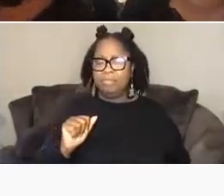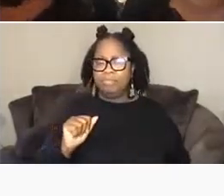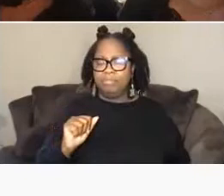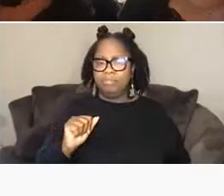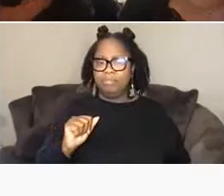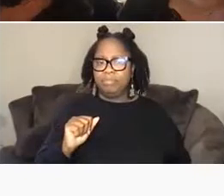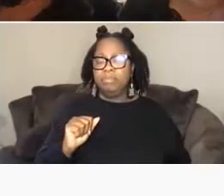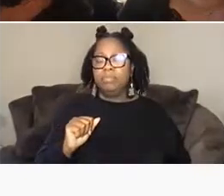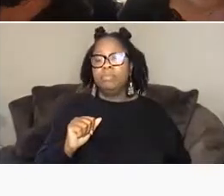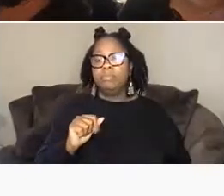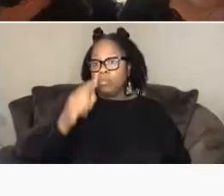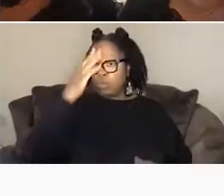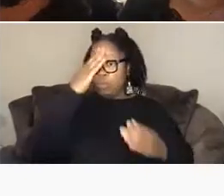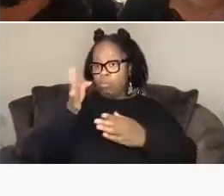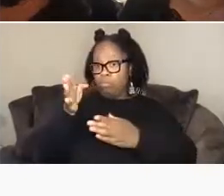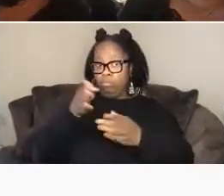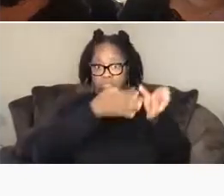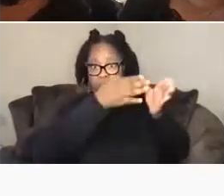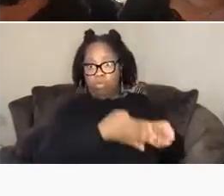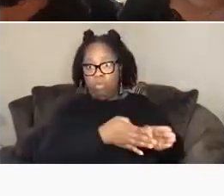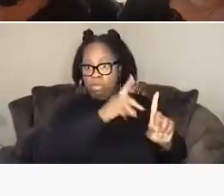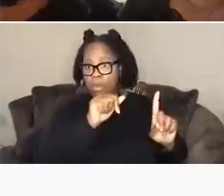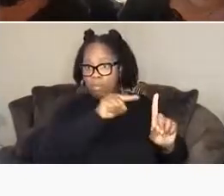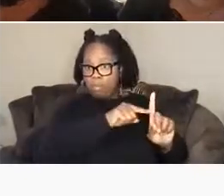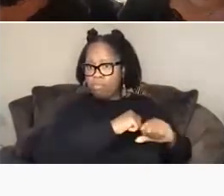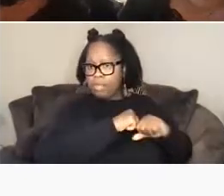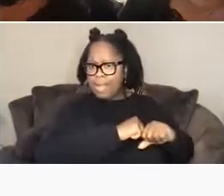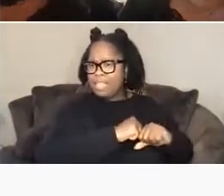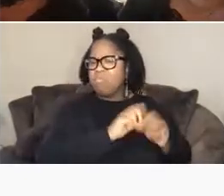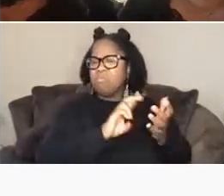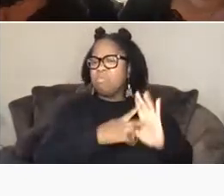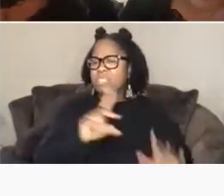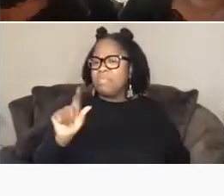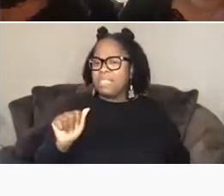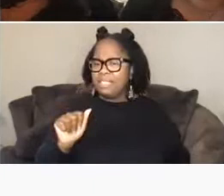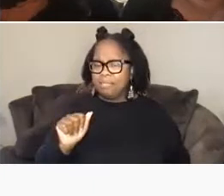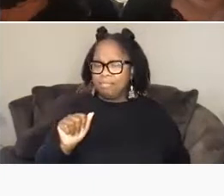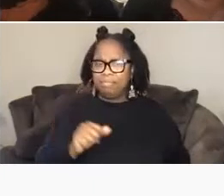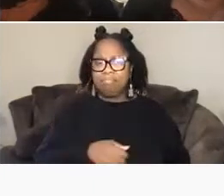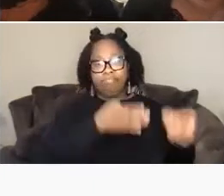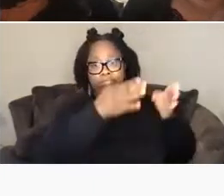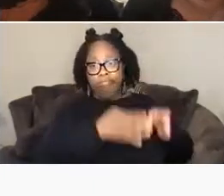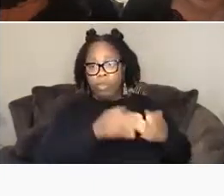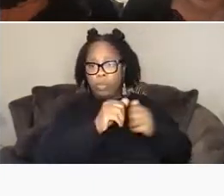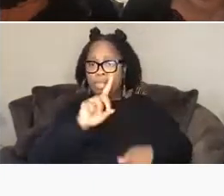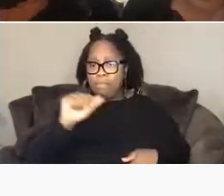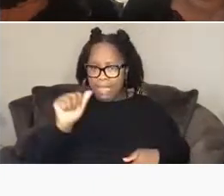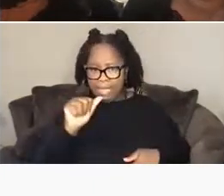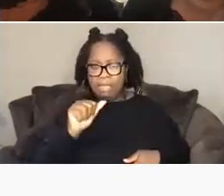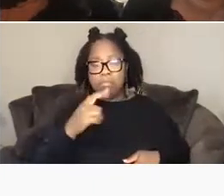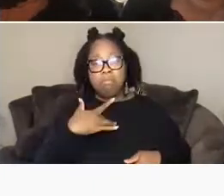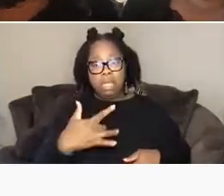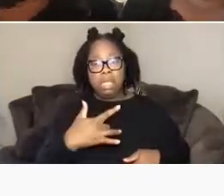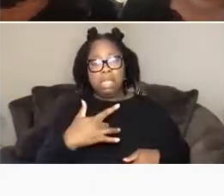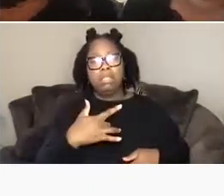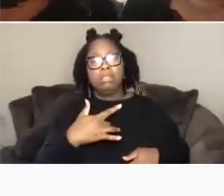So once you know a disabled person is protected, you have to ask, okay, well, how do you define disability? An individual with a disability is often defined